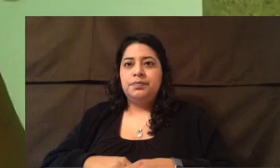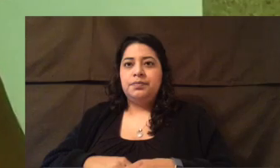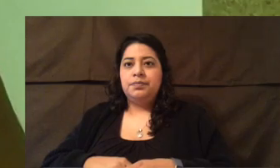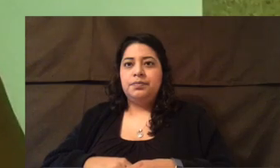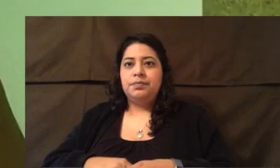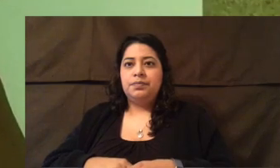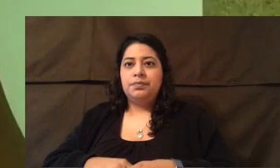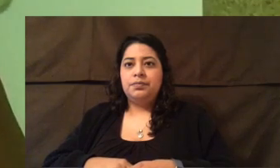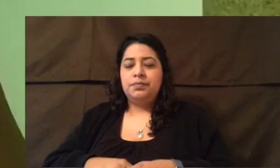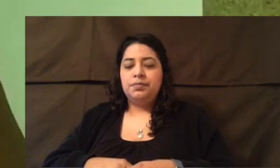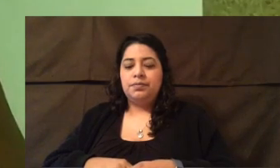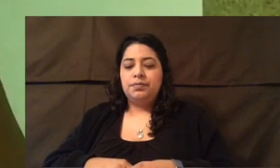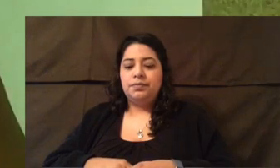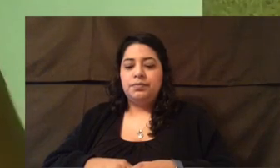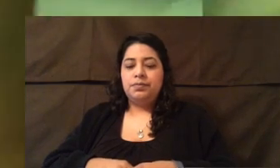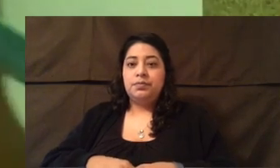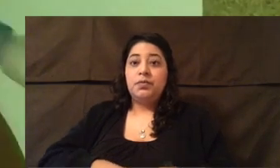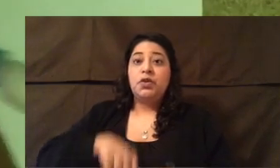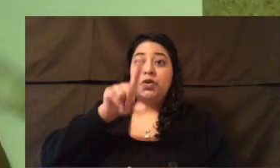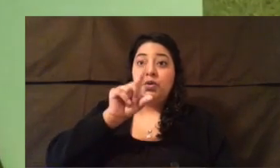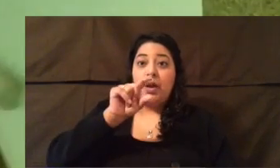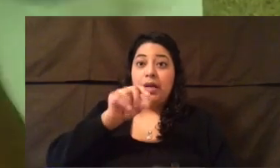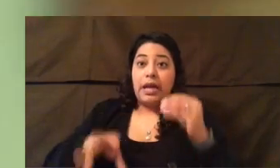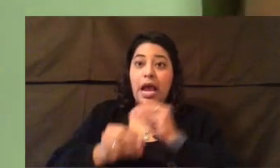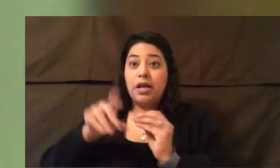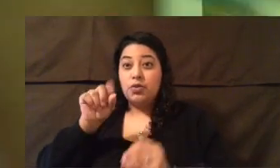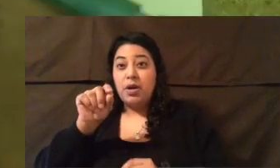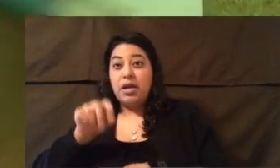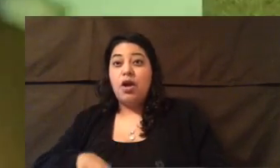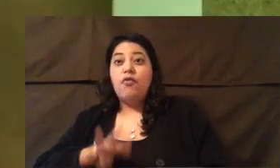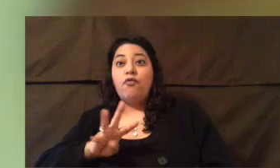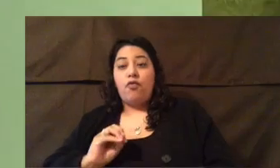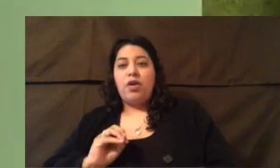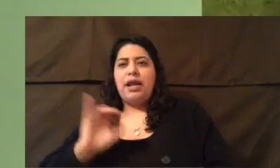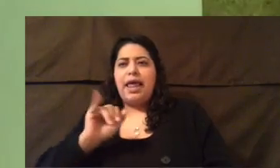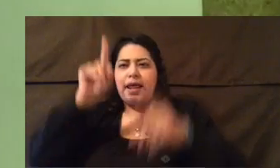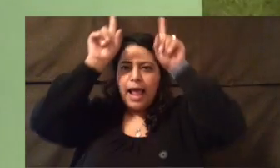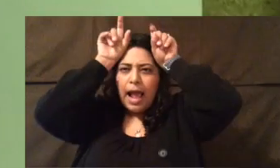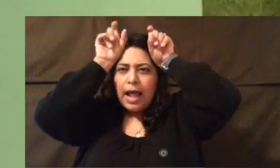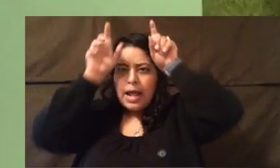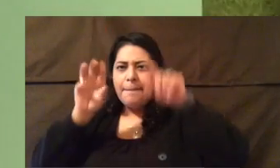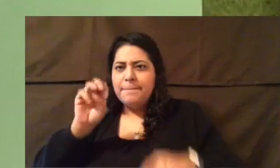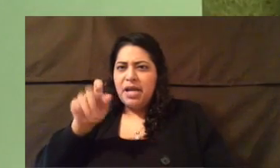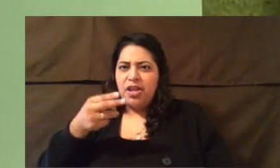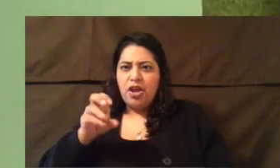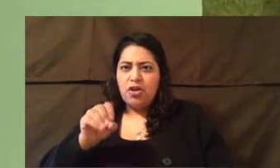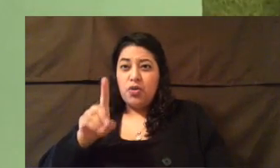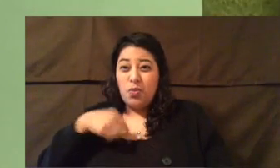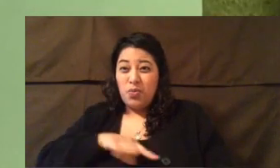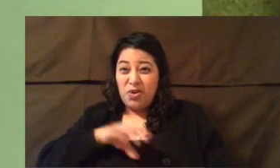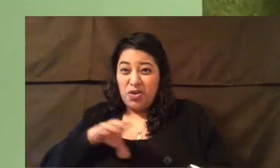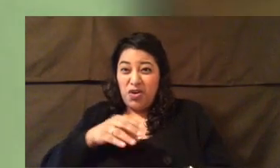20, and I can split it into 20. And 20 plus 20 is still 40. That kind of looks like our alien method that we used earlier in the